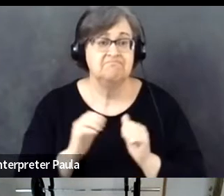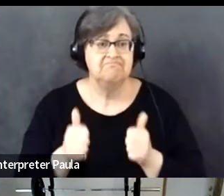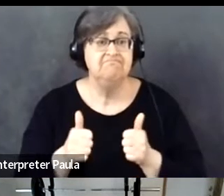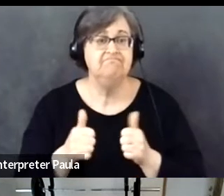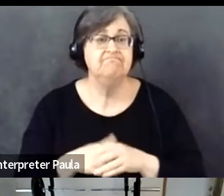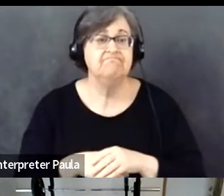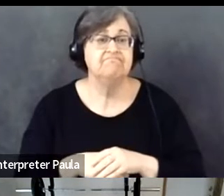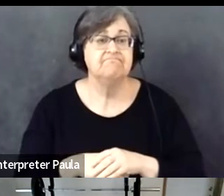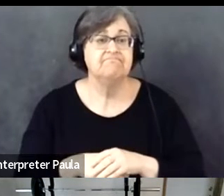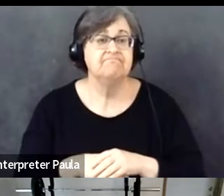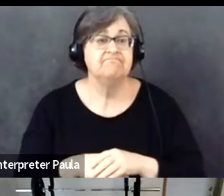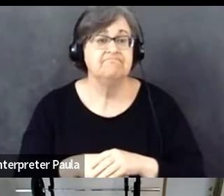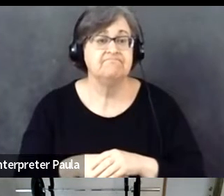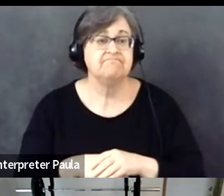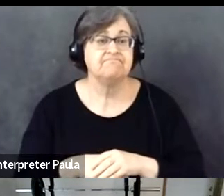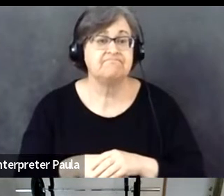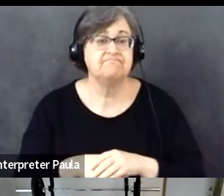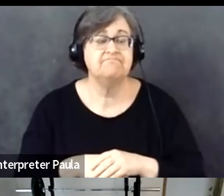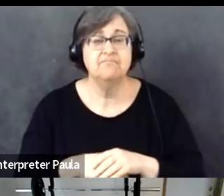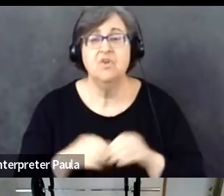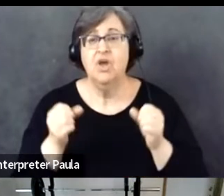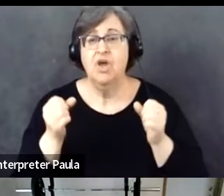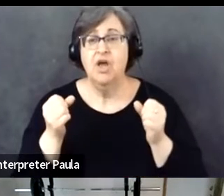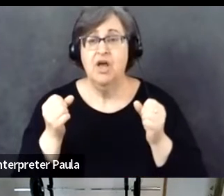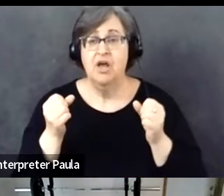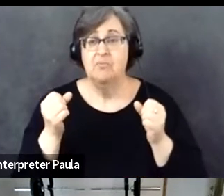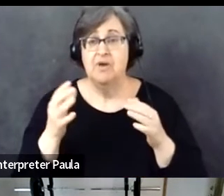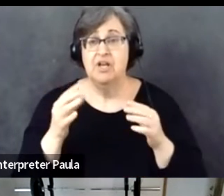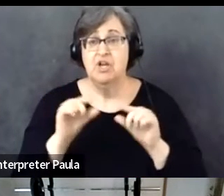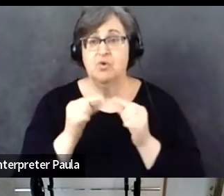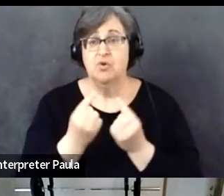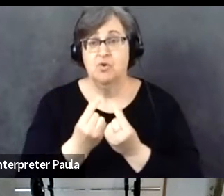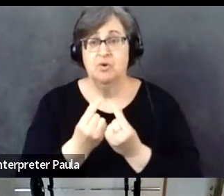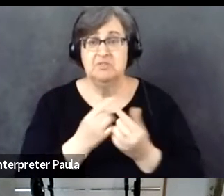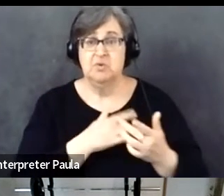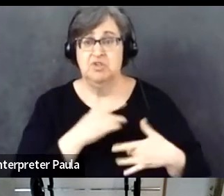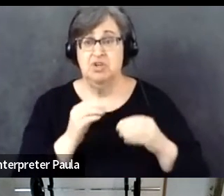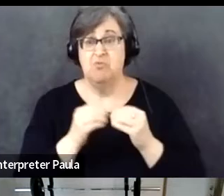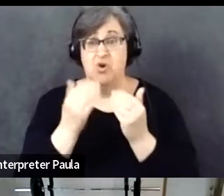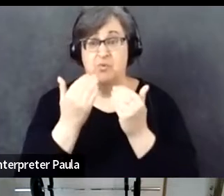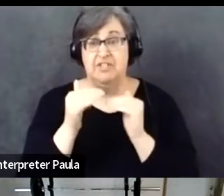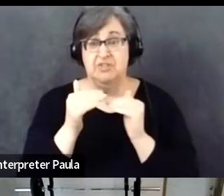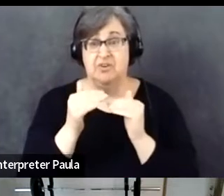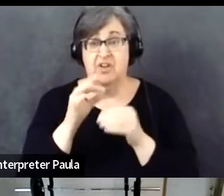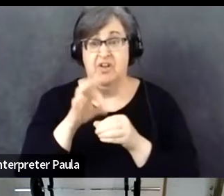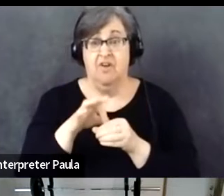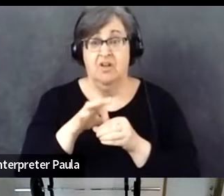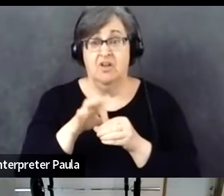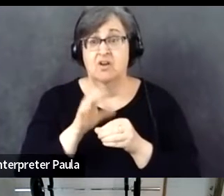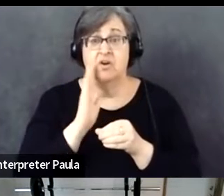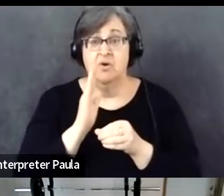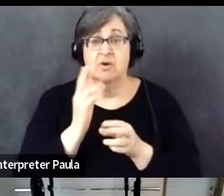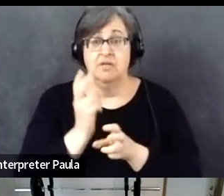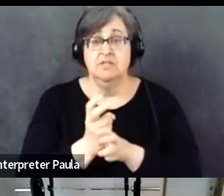news. I think a lot of groups who are concerned that more restrictive voting would be most difficult